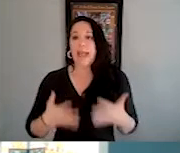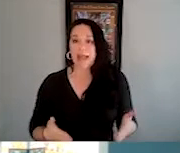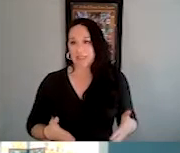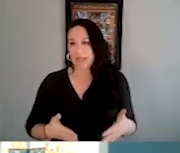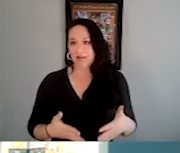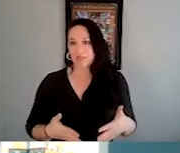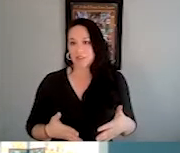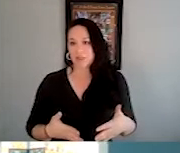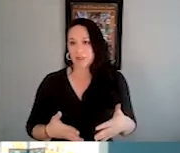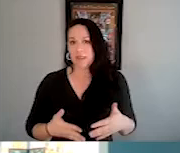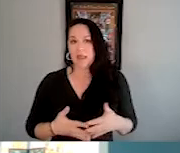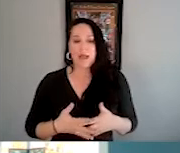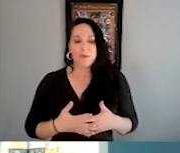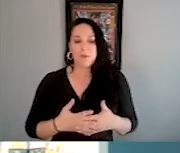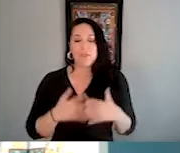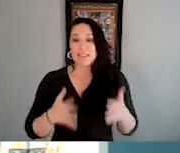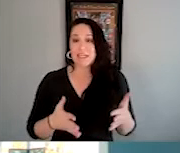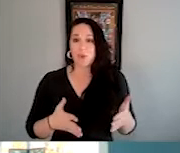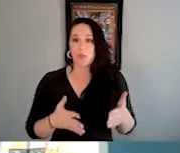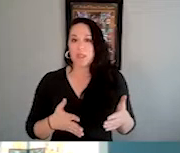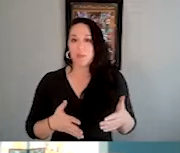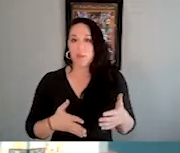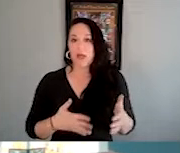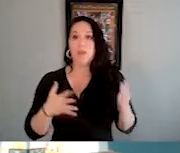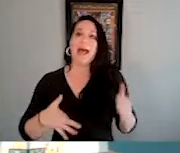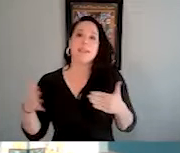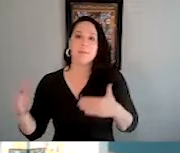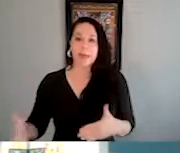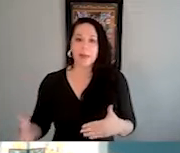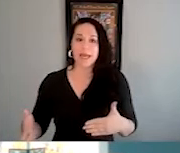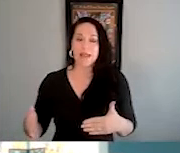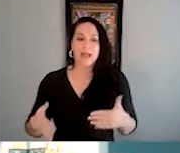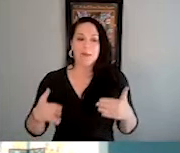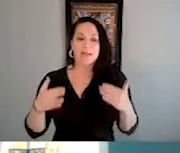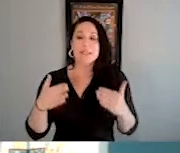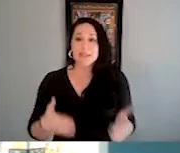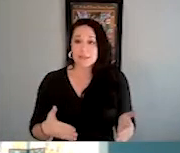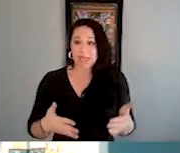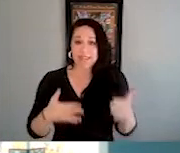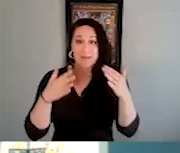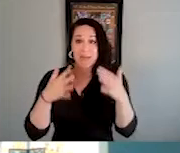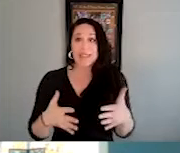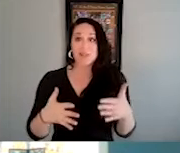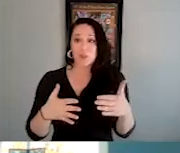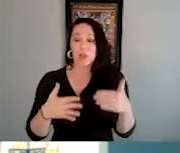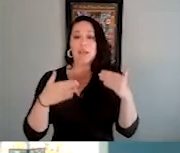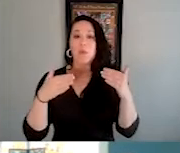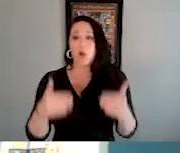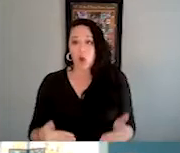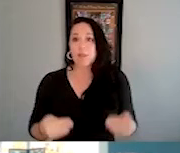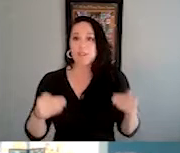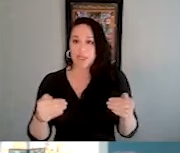healthy. We have to get ahead of this sooner. We've seen it work really, really well, and we have to get better at that, about systematizing, making